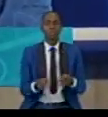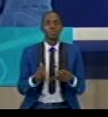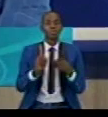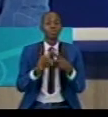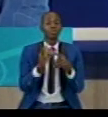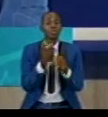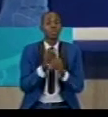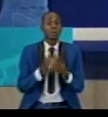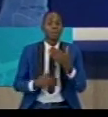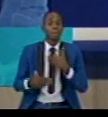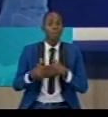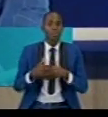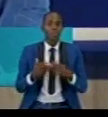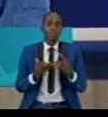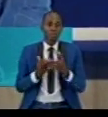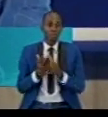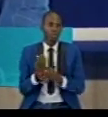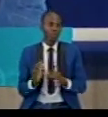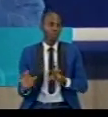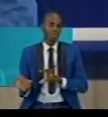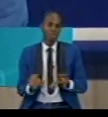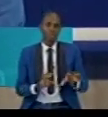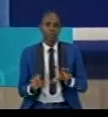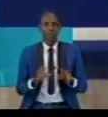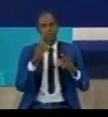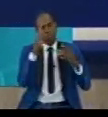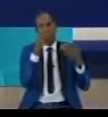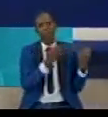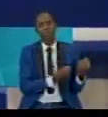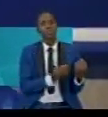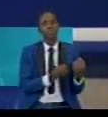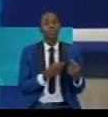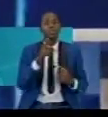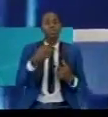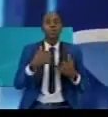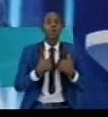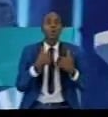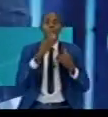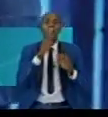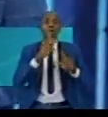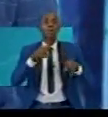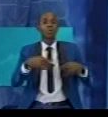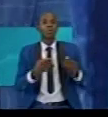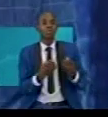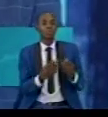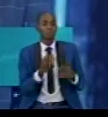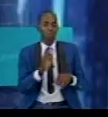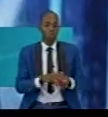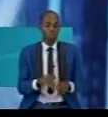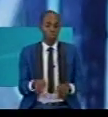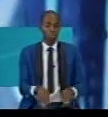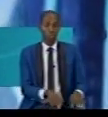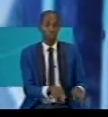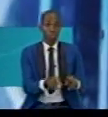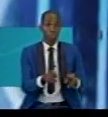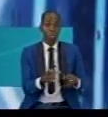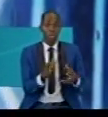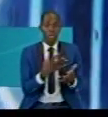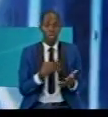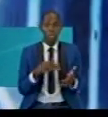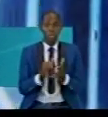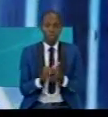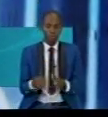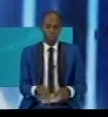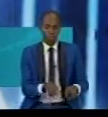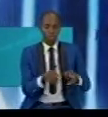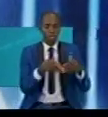through faith on a road and the road is